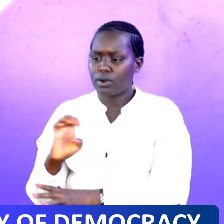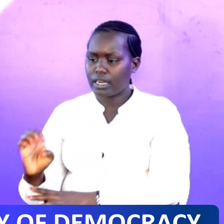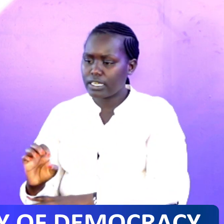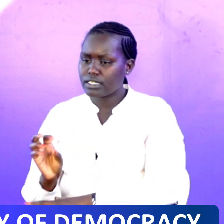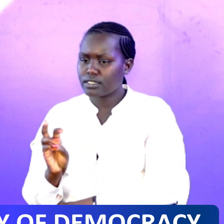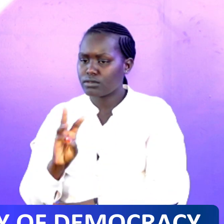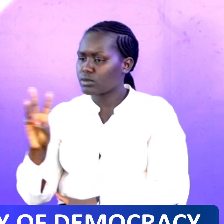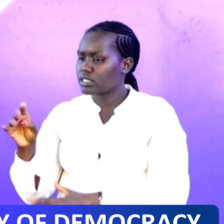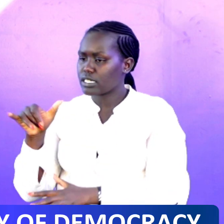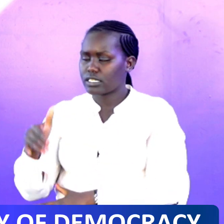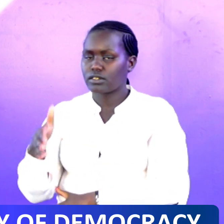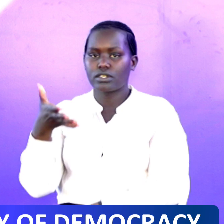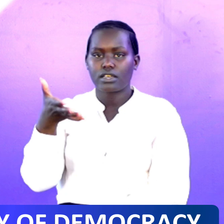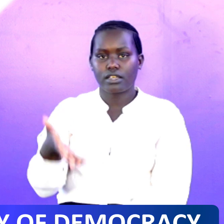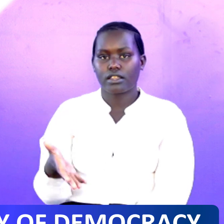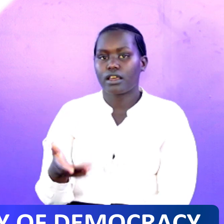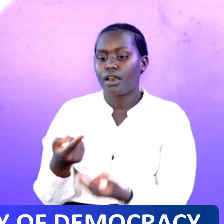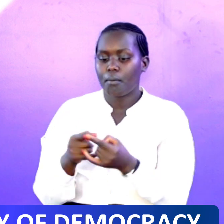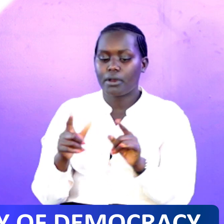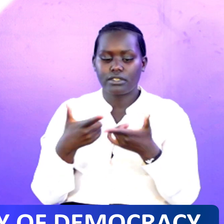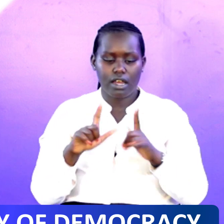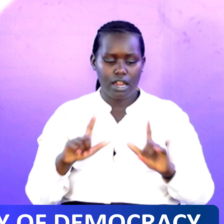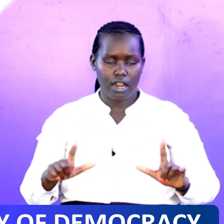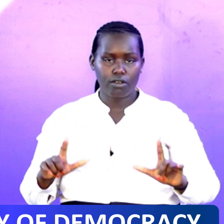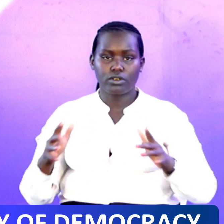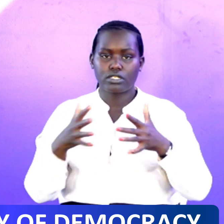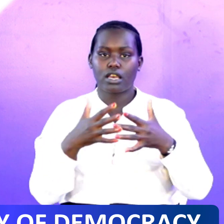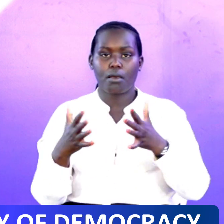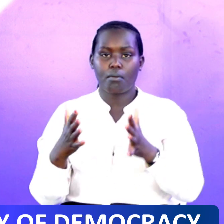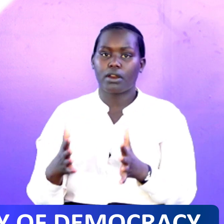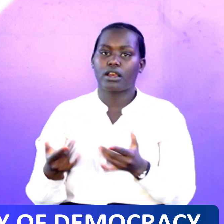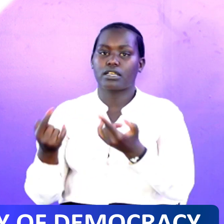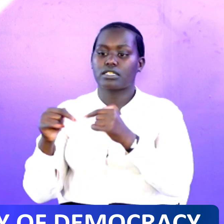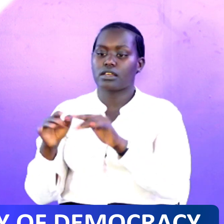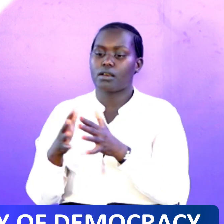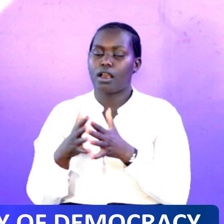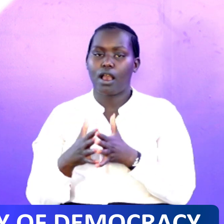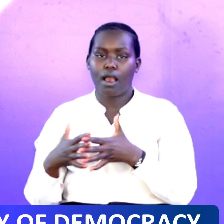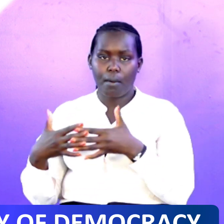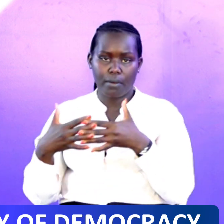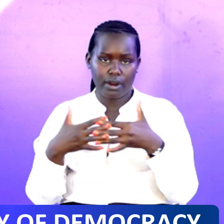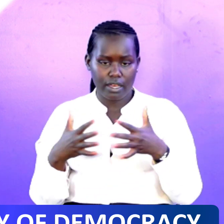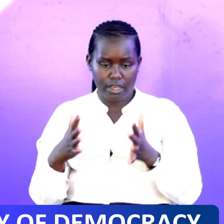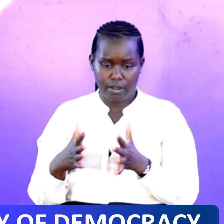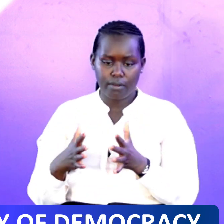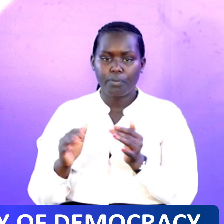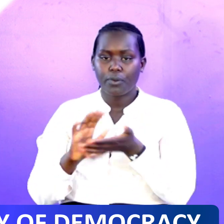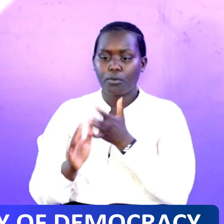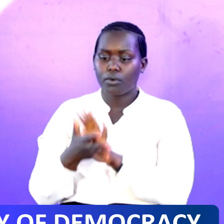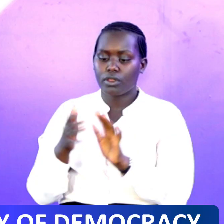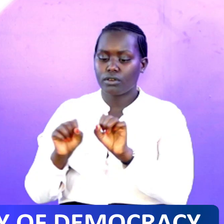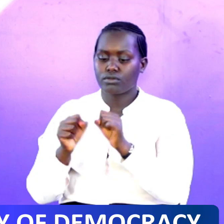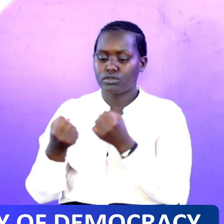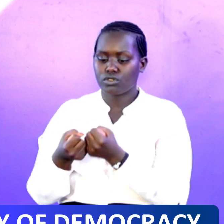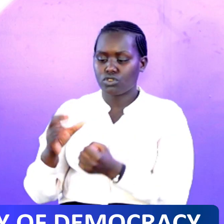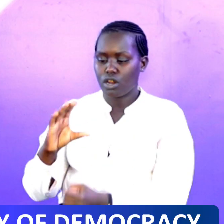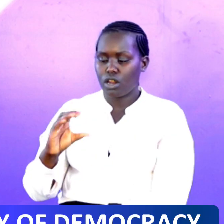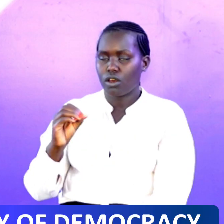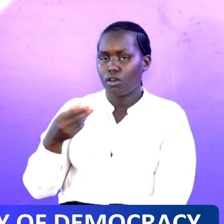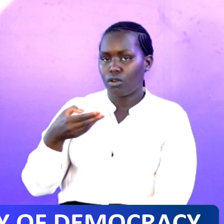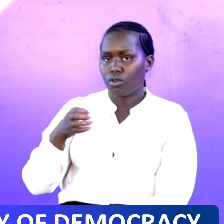Those ones are there, but they are just languages. Americans feel American. So without social cohesion, without information